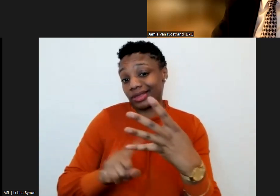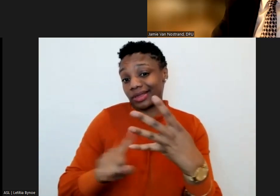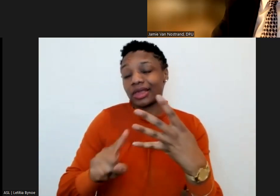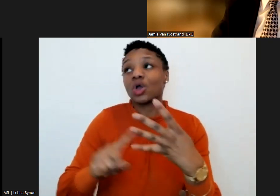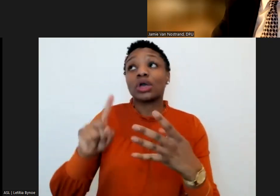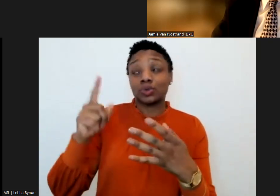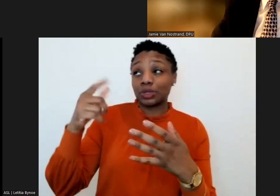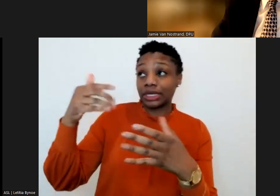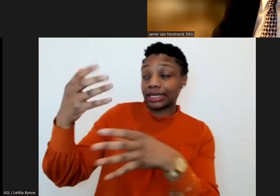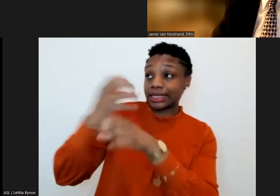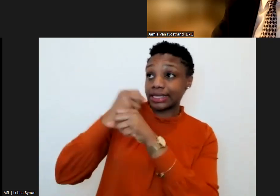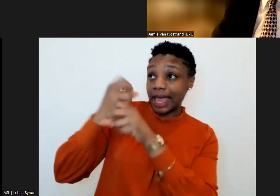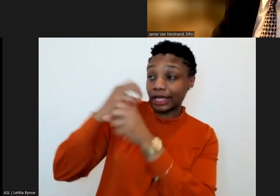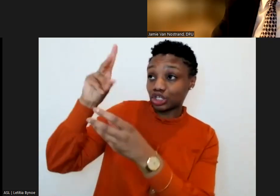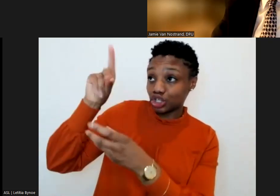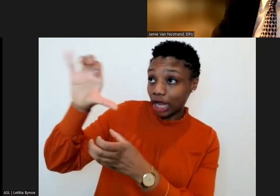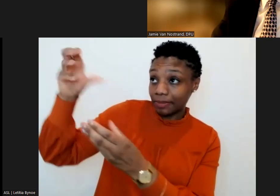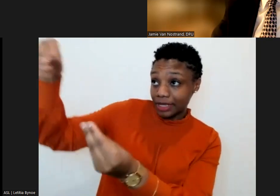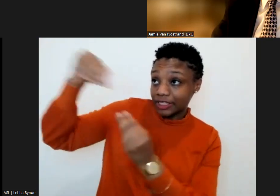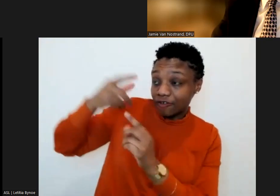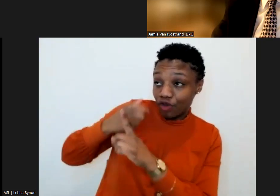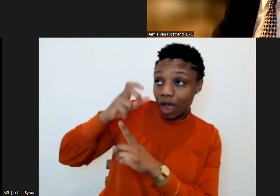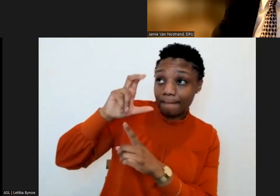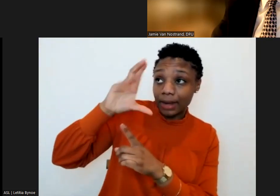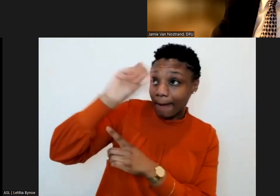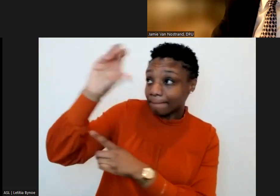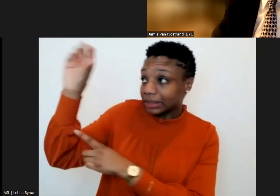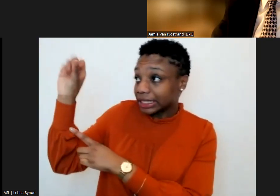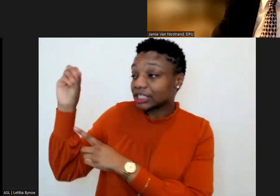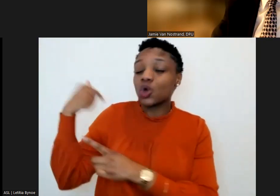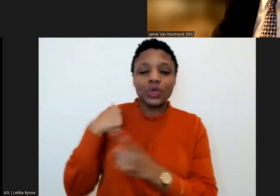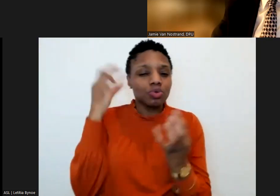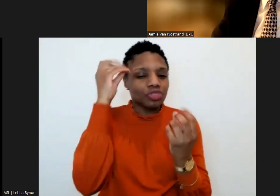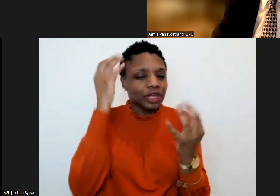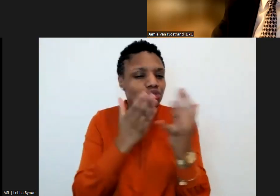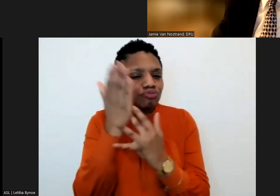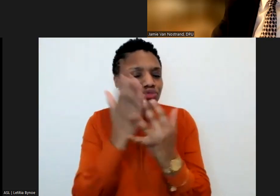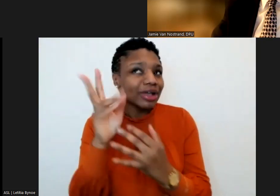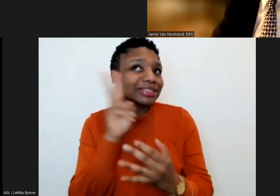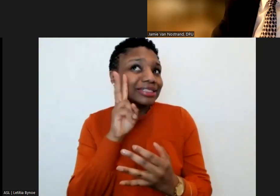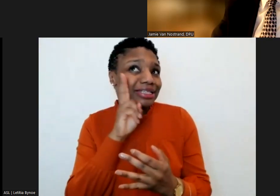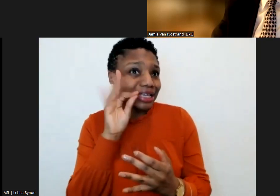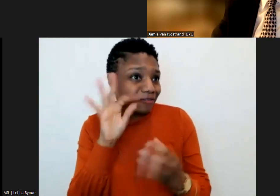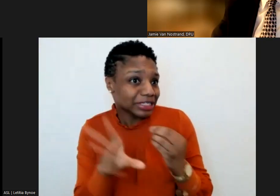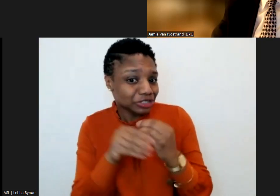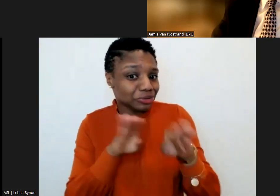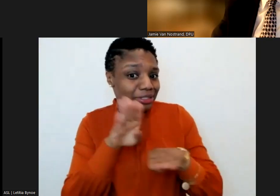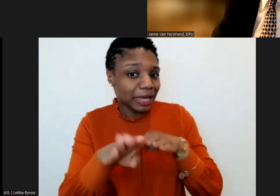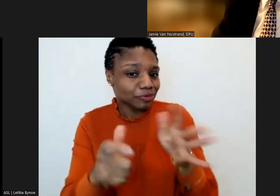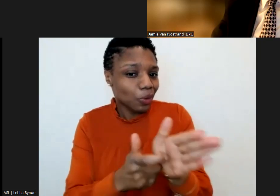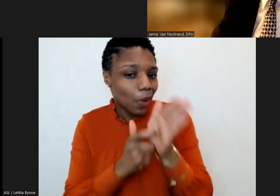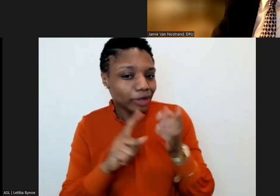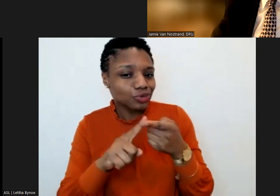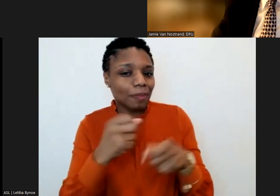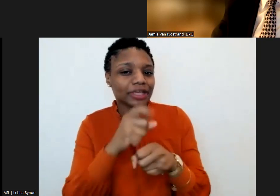utilities, and we'll think through whatever is being proposed and decide if there's additional steps that we need to take to make sure that